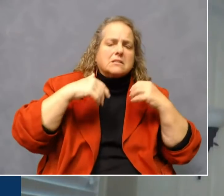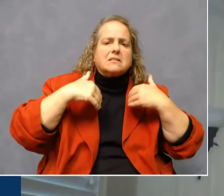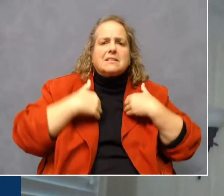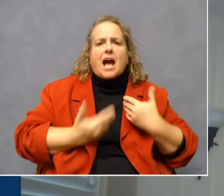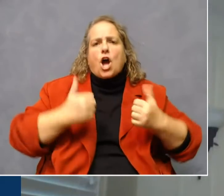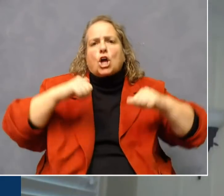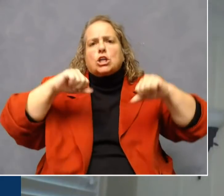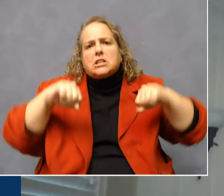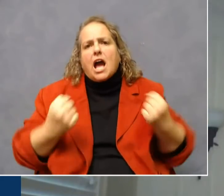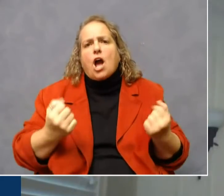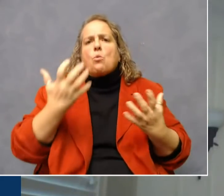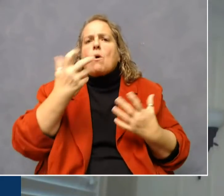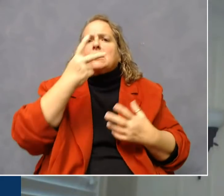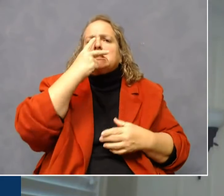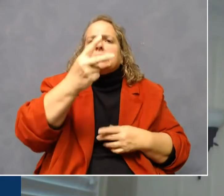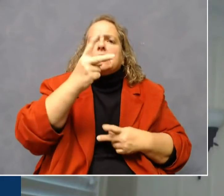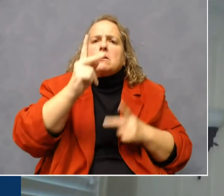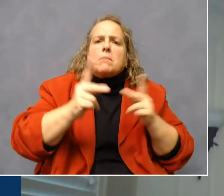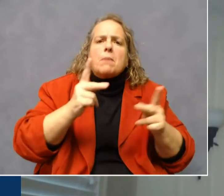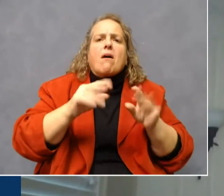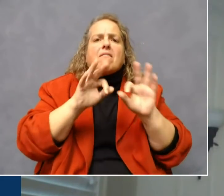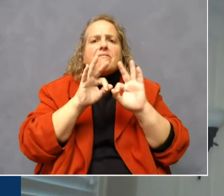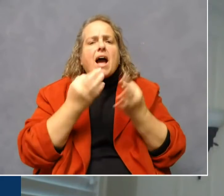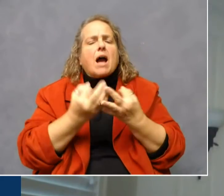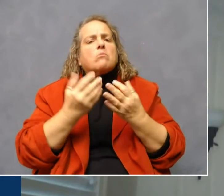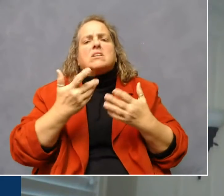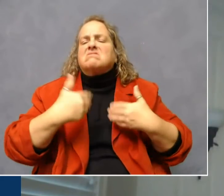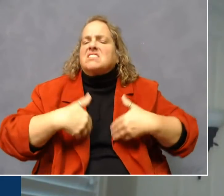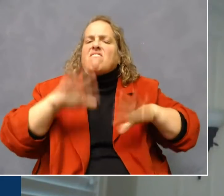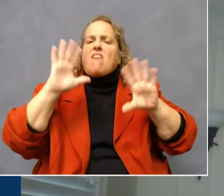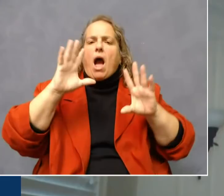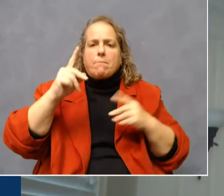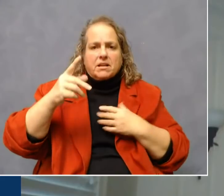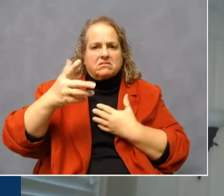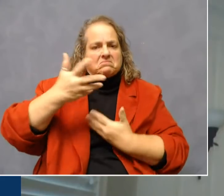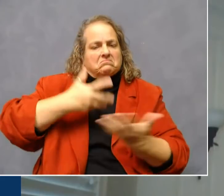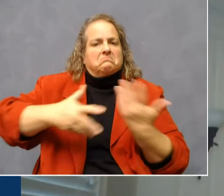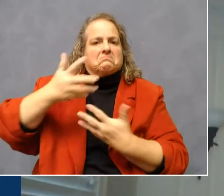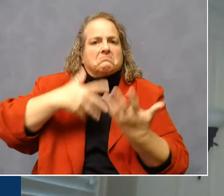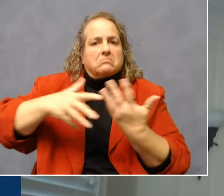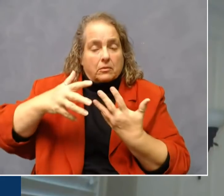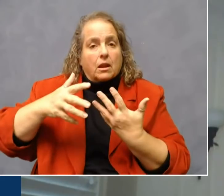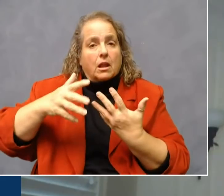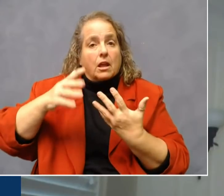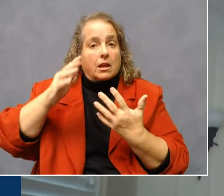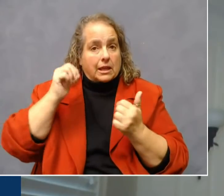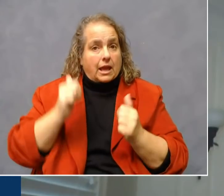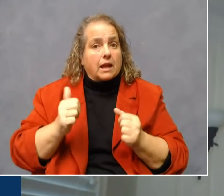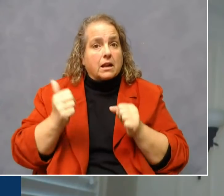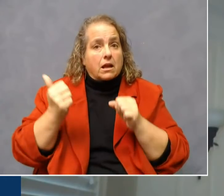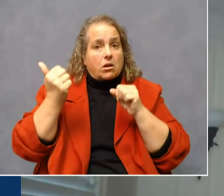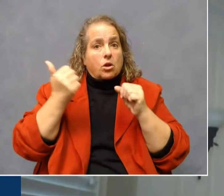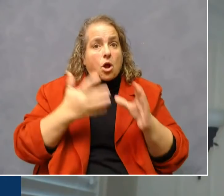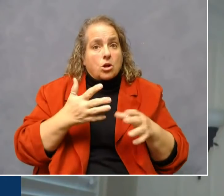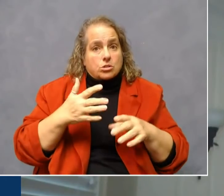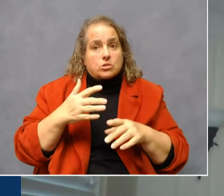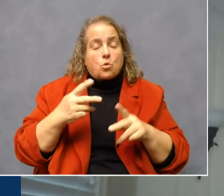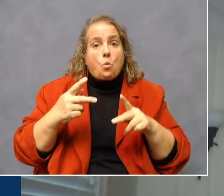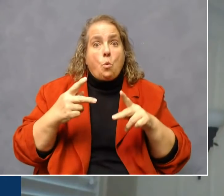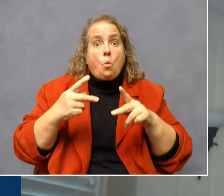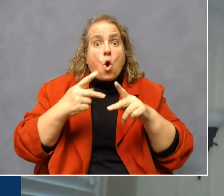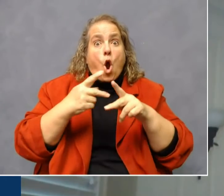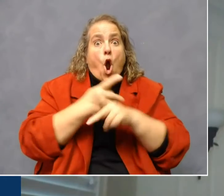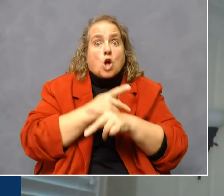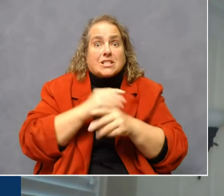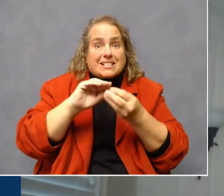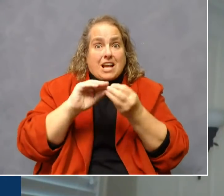distancing, that the combination of these things leads to a really dark and gloomy place over the next couple months. That the very things we